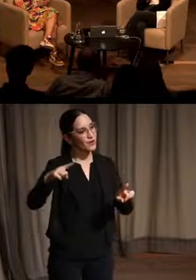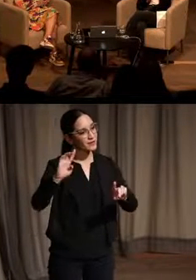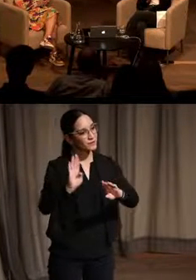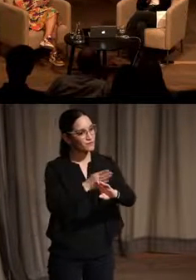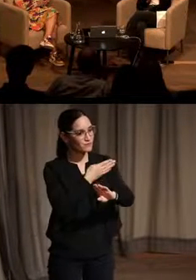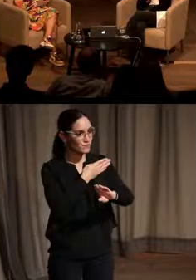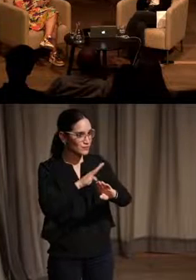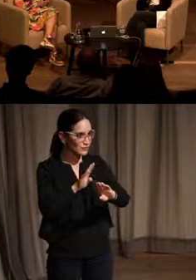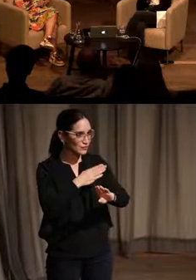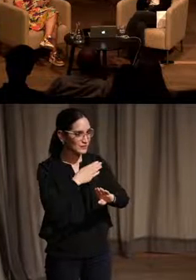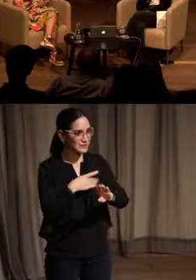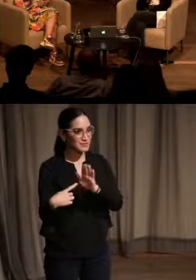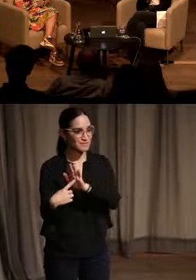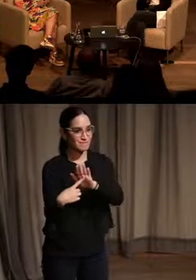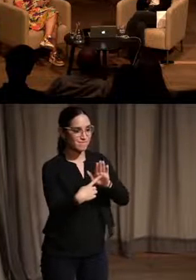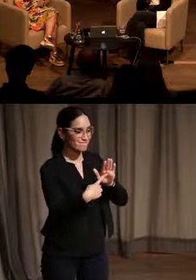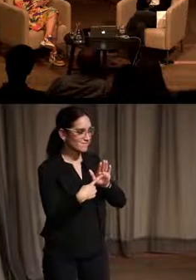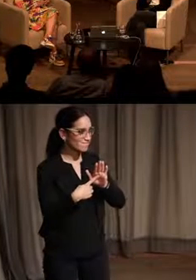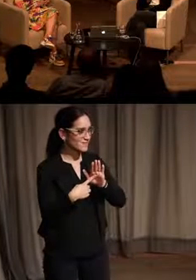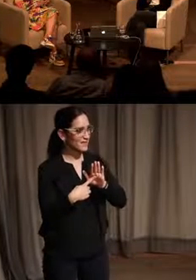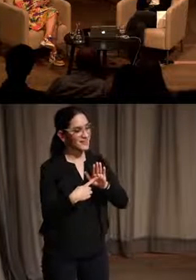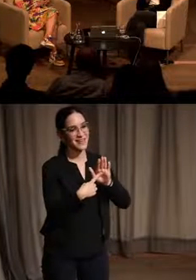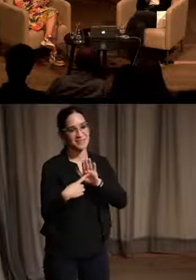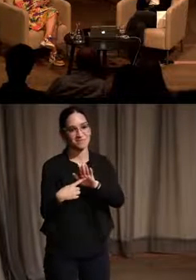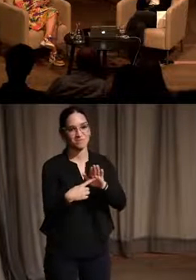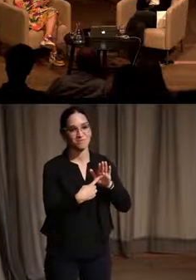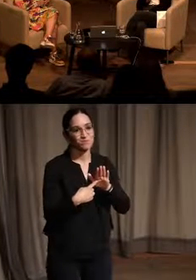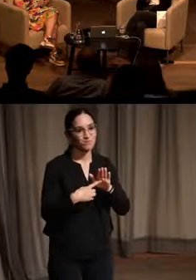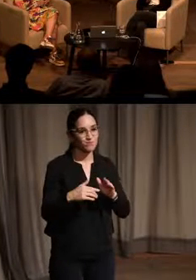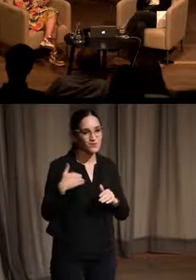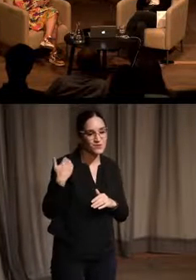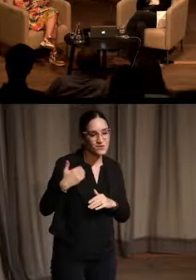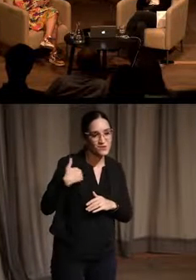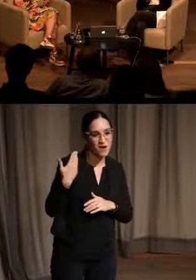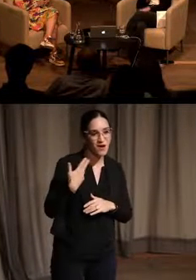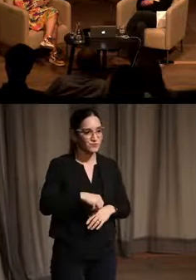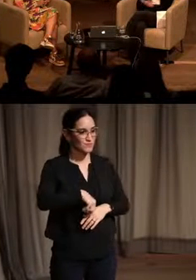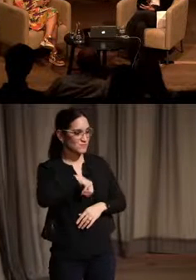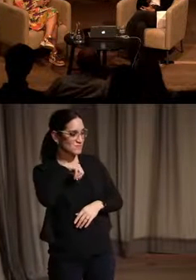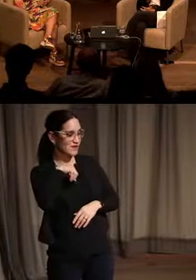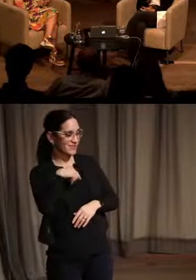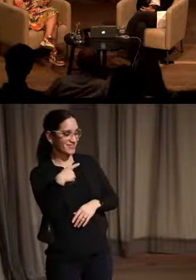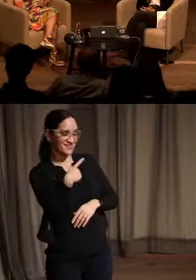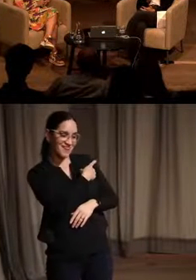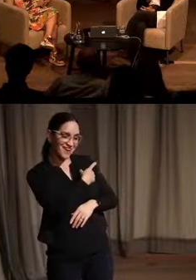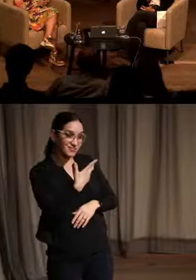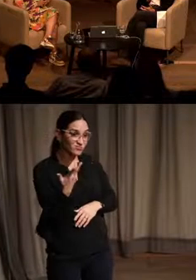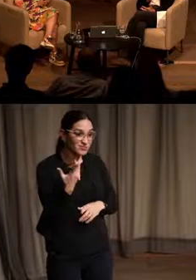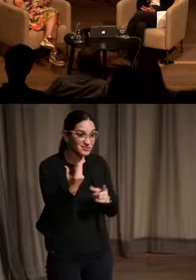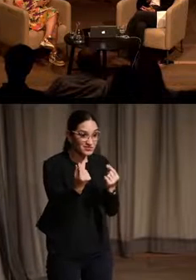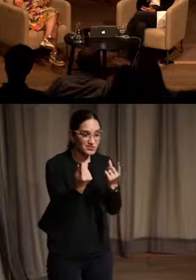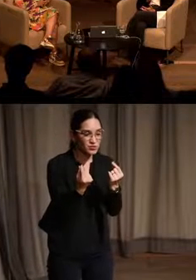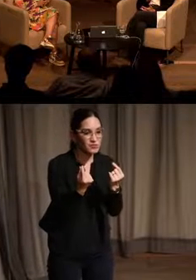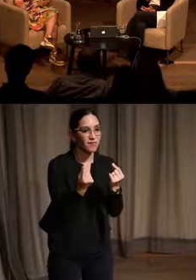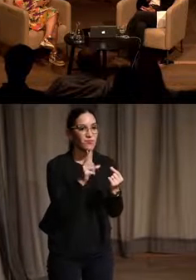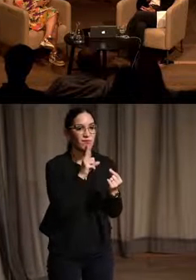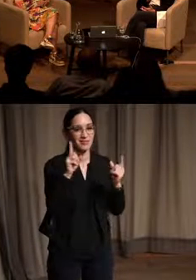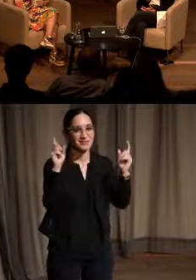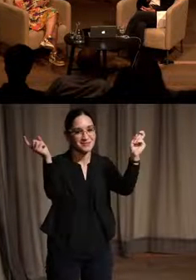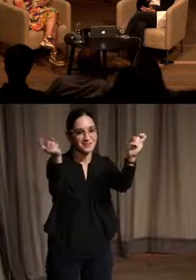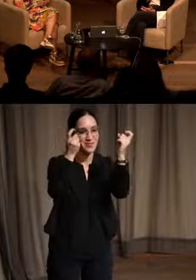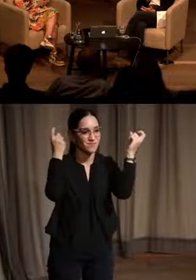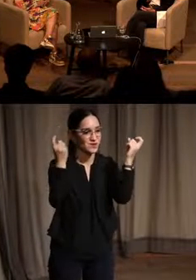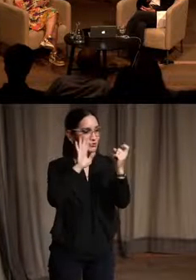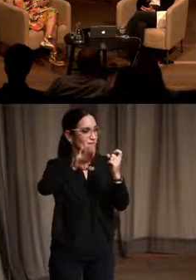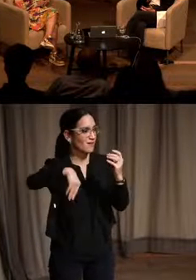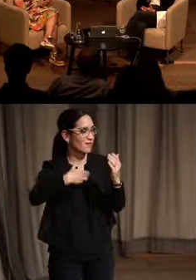Latin, and Proud by the musician El Lado Negro. So the piece really celebrates all of this work